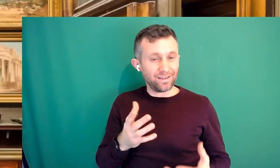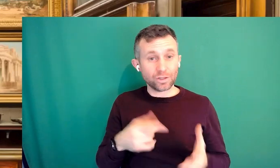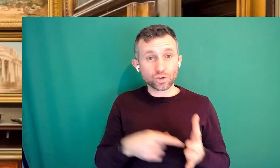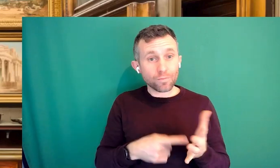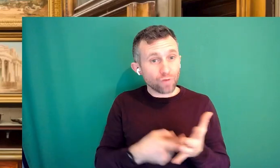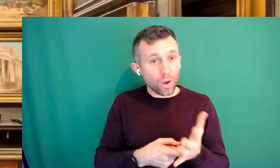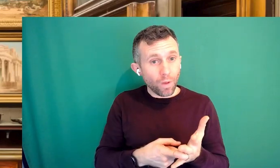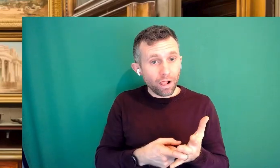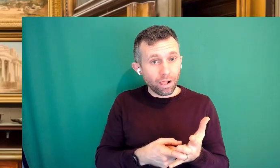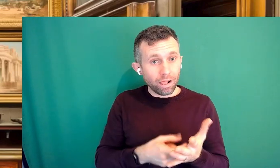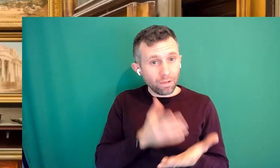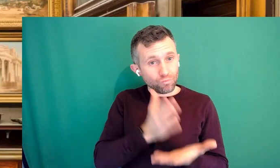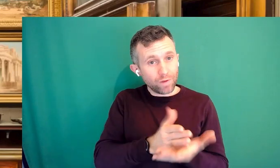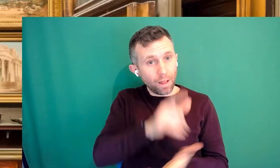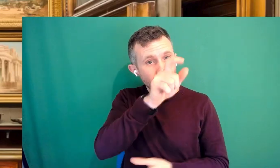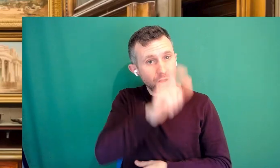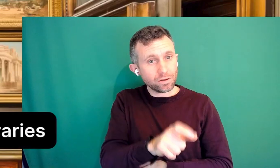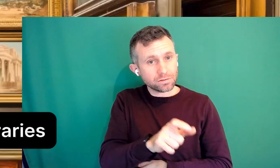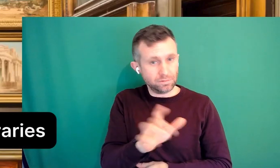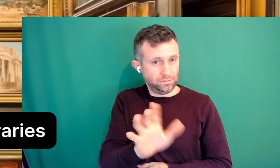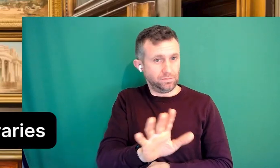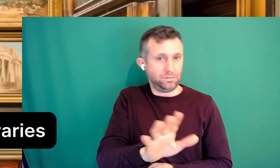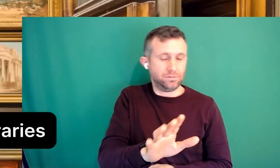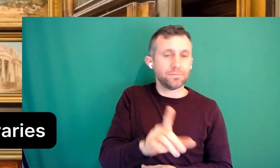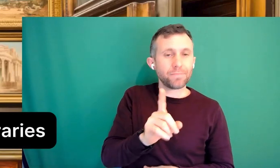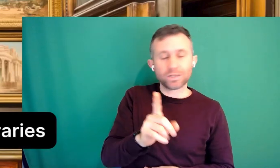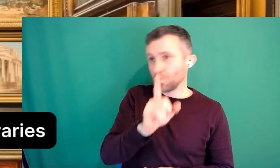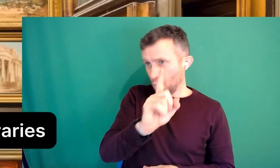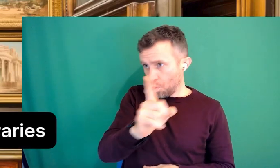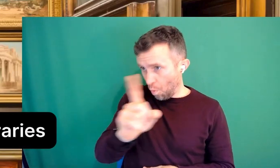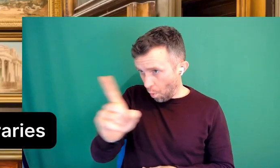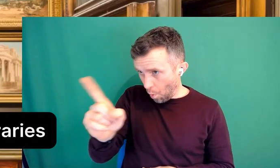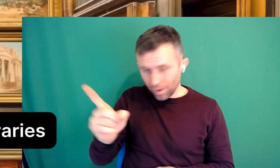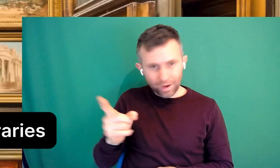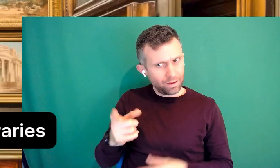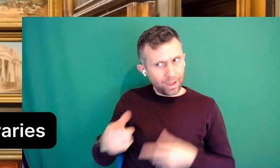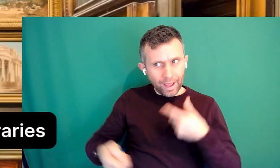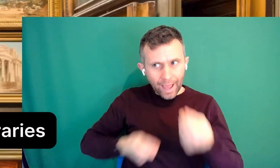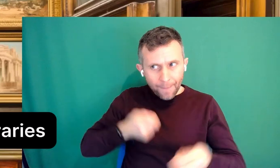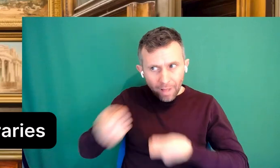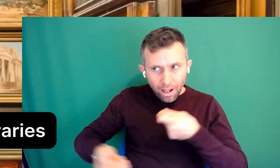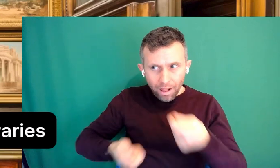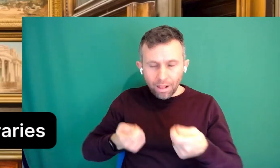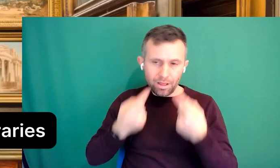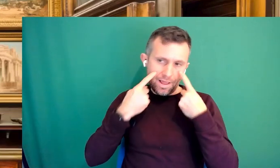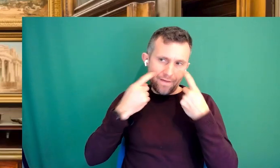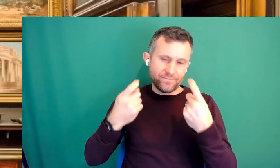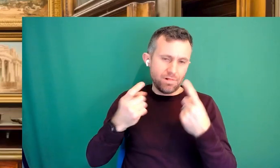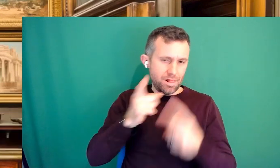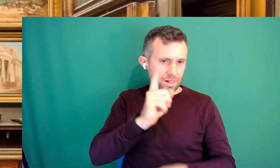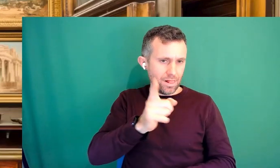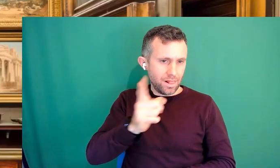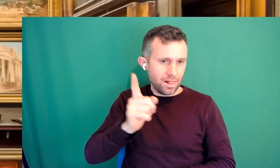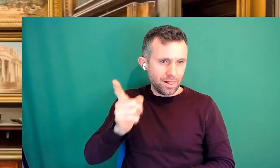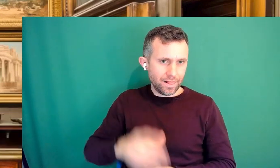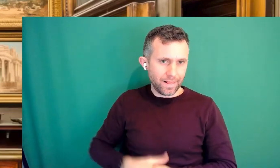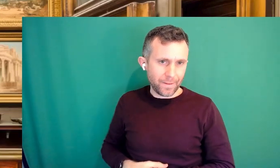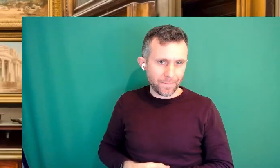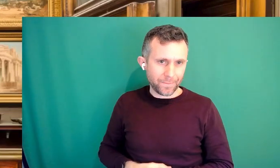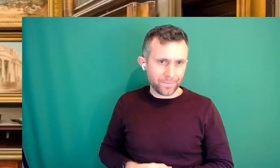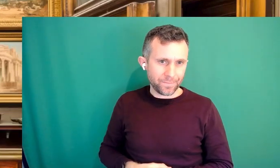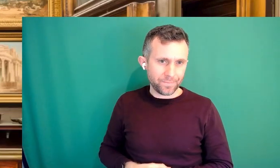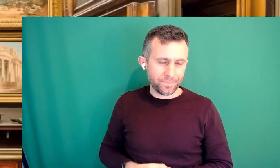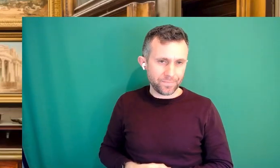She is surrounded by paintings, some of Soane's designs and some of his contemporaries.